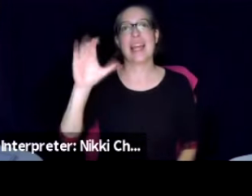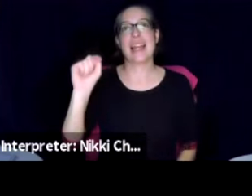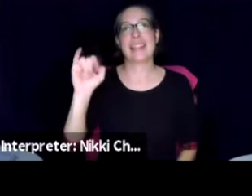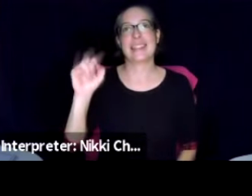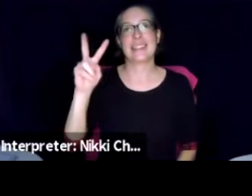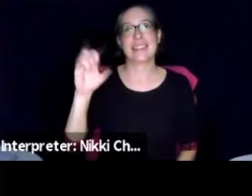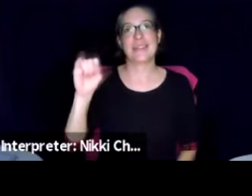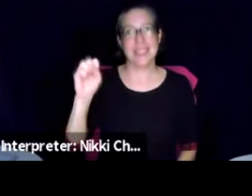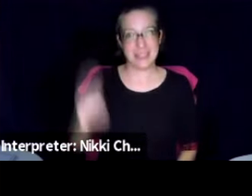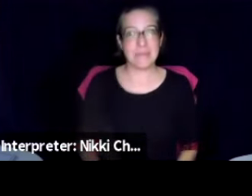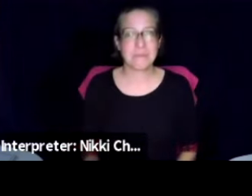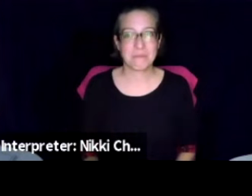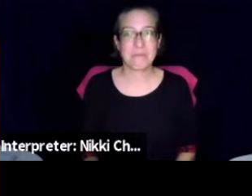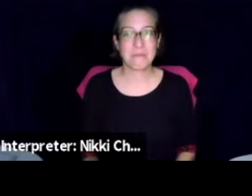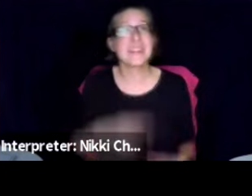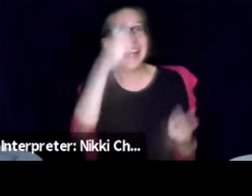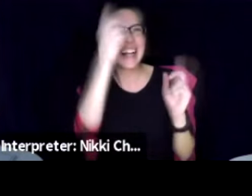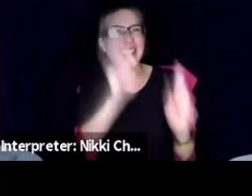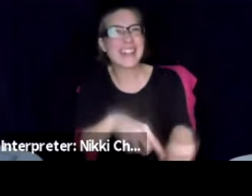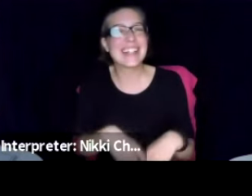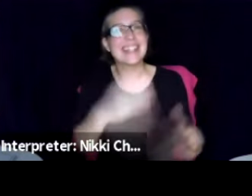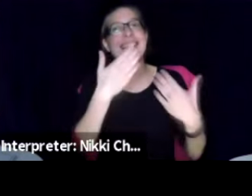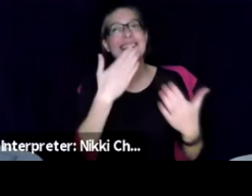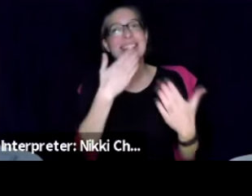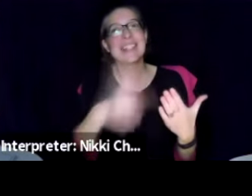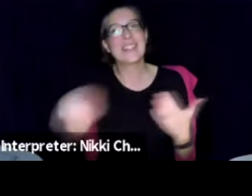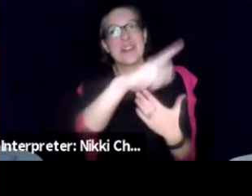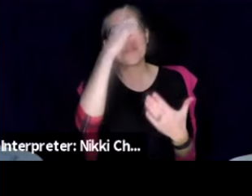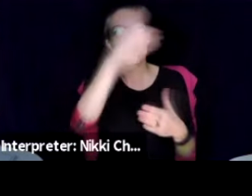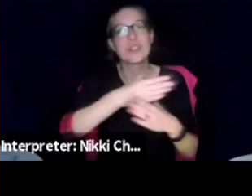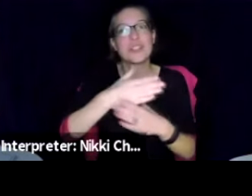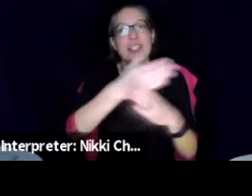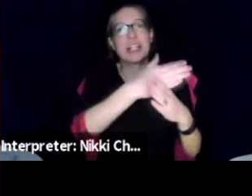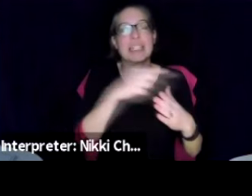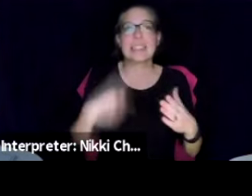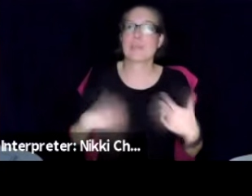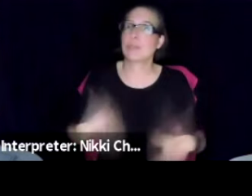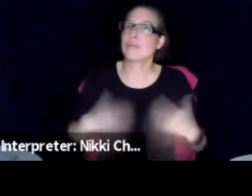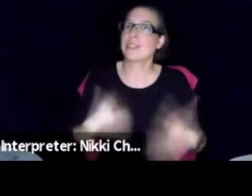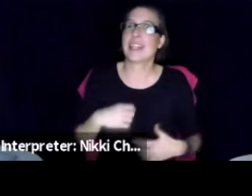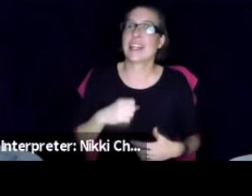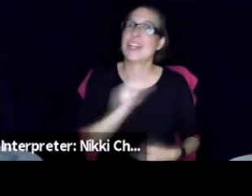Agreed. Thank you all for sharing. This has been super informative.